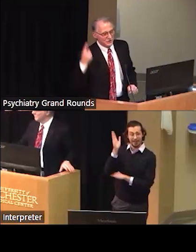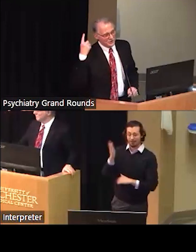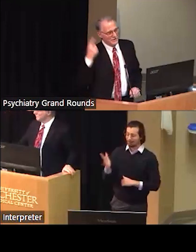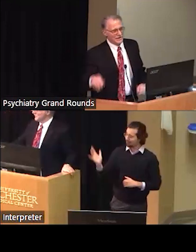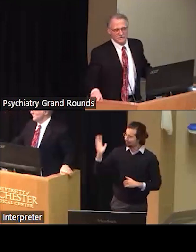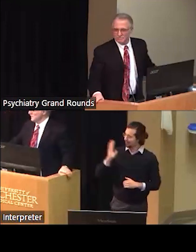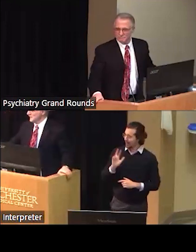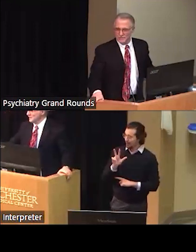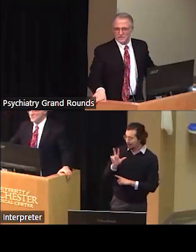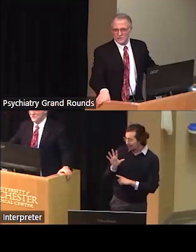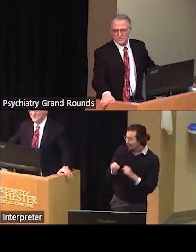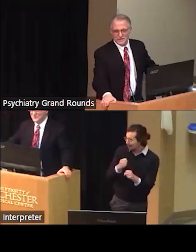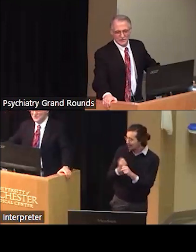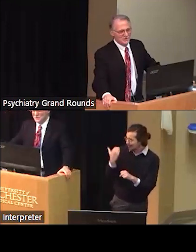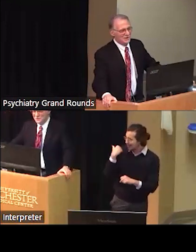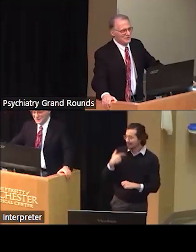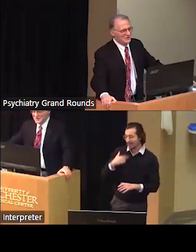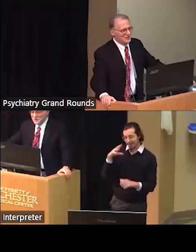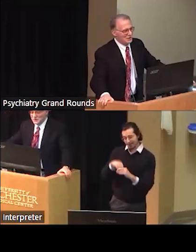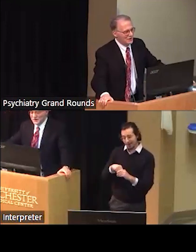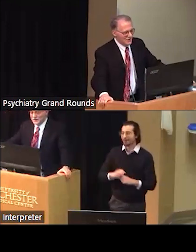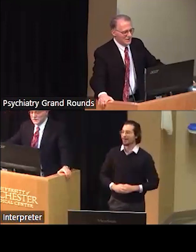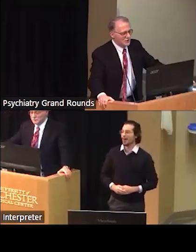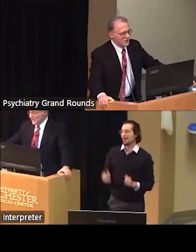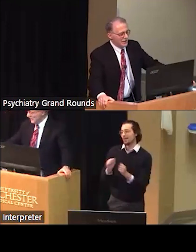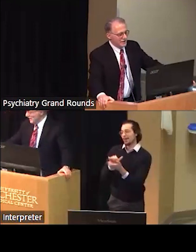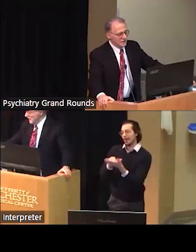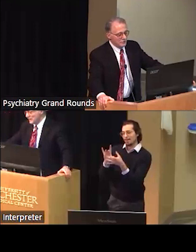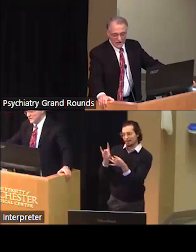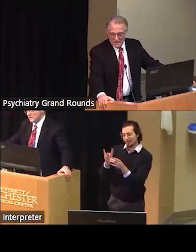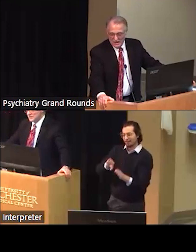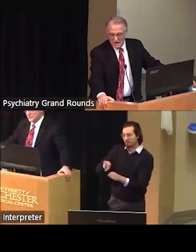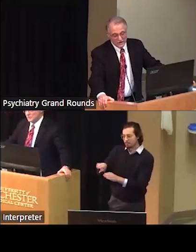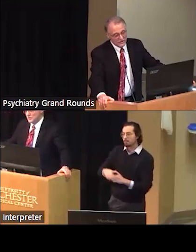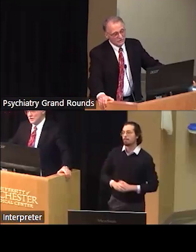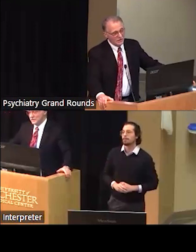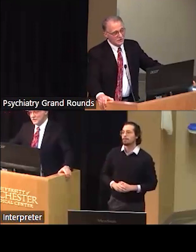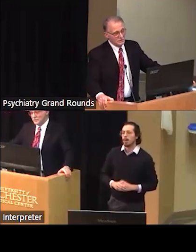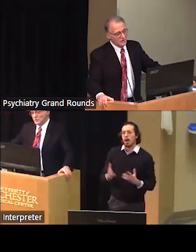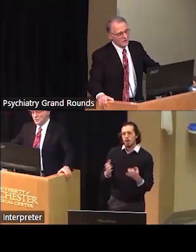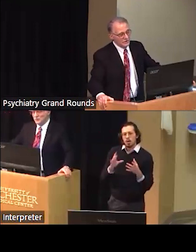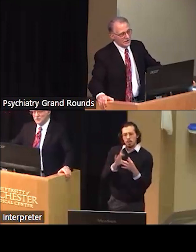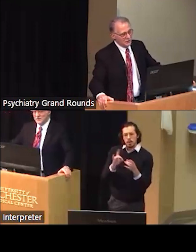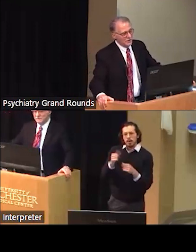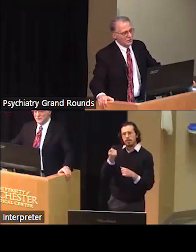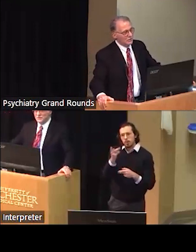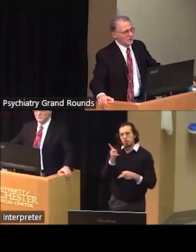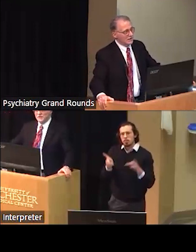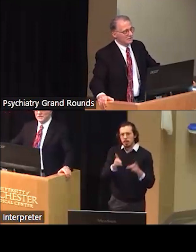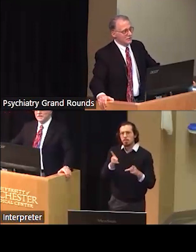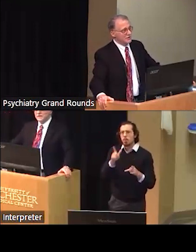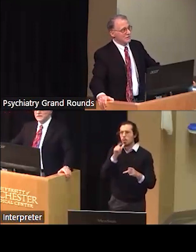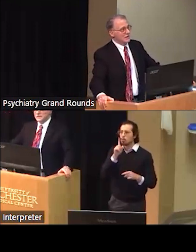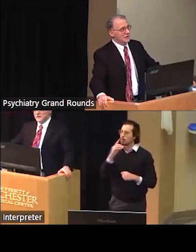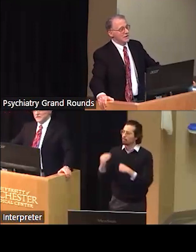lectures probably 35 years ago. And so with that, I wanted to also call out a couple people who